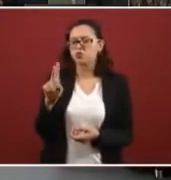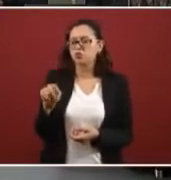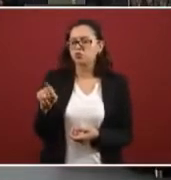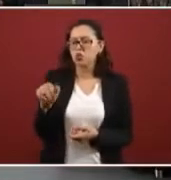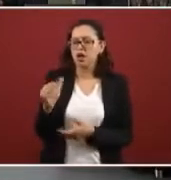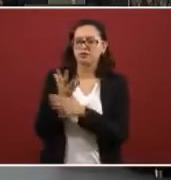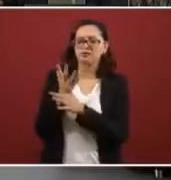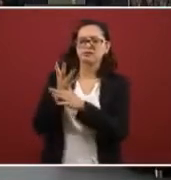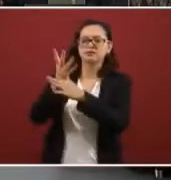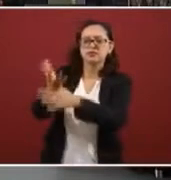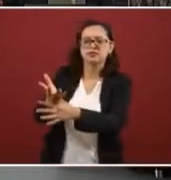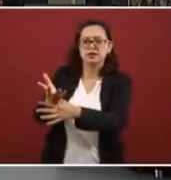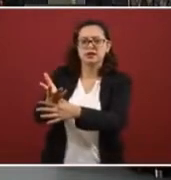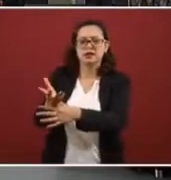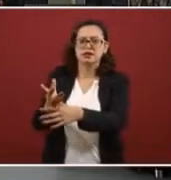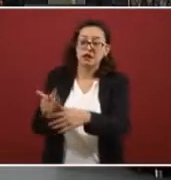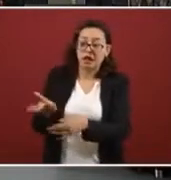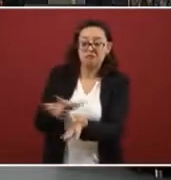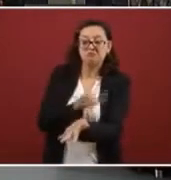That is to say,